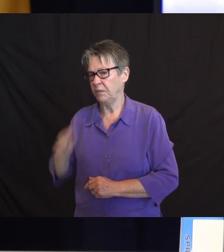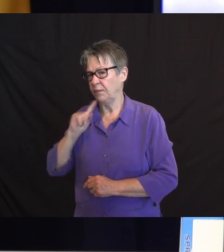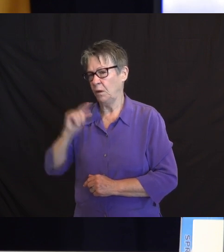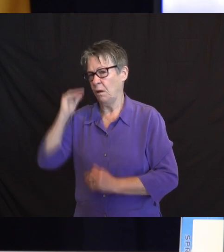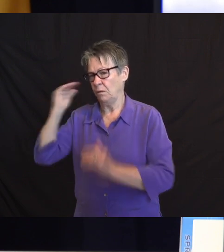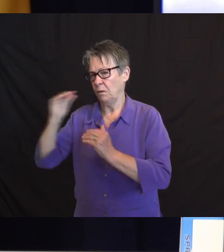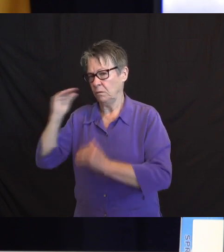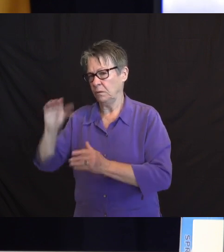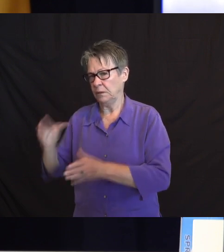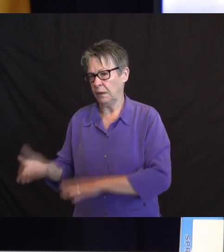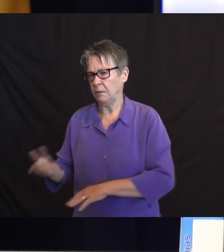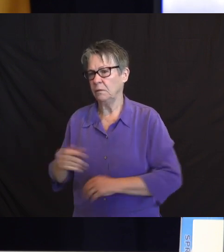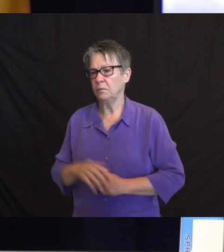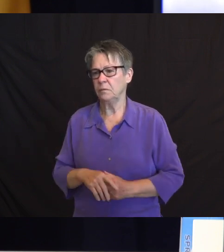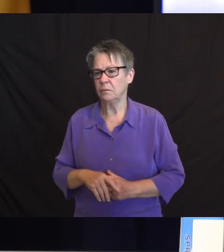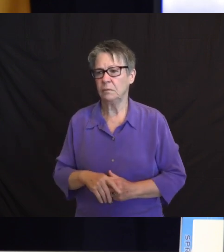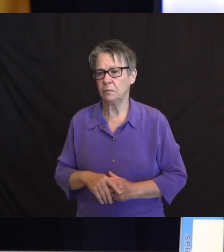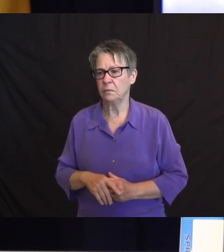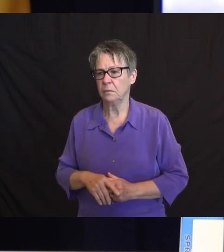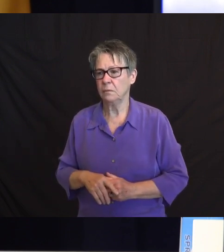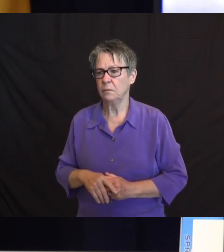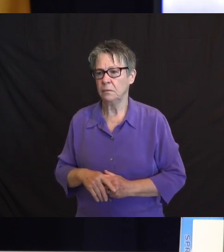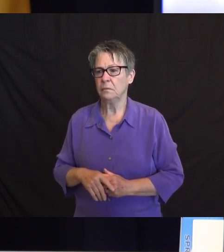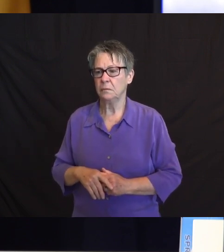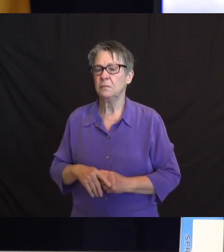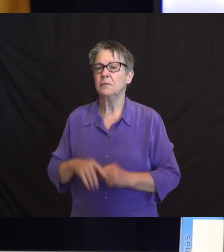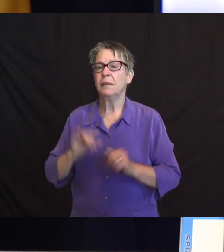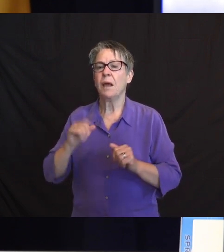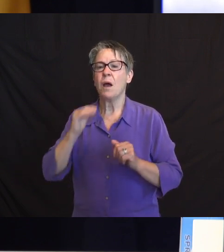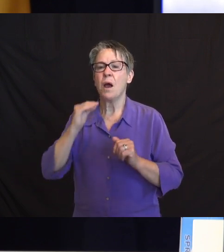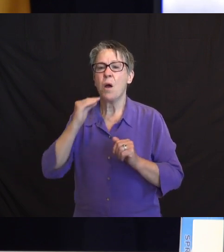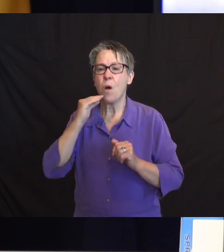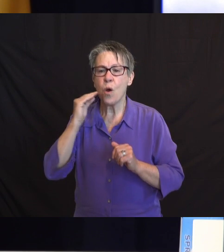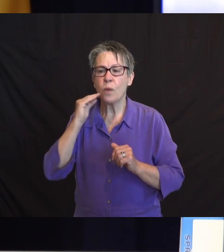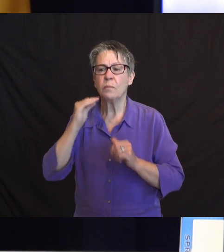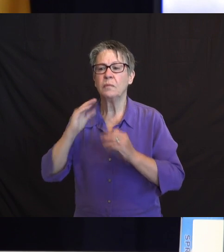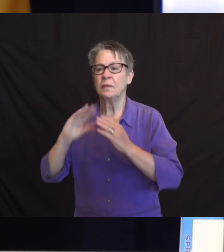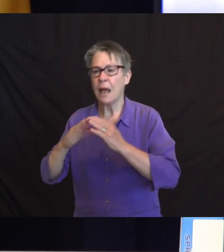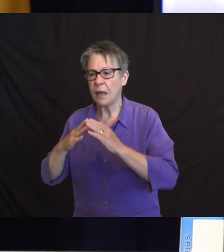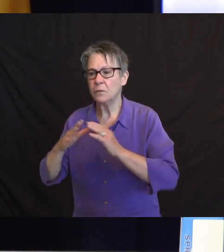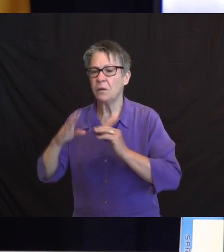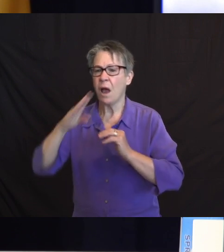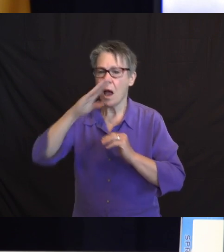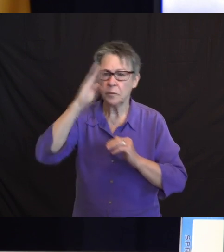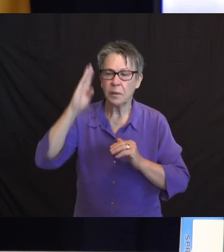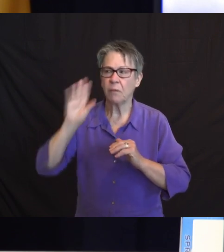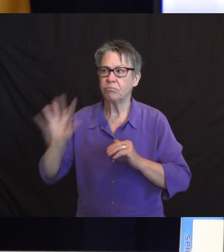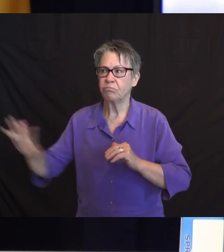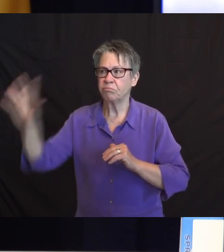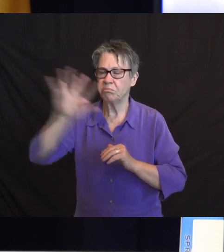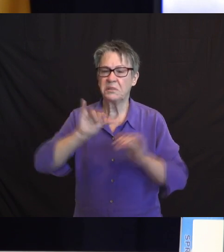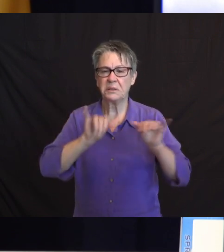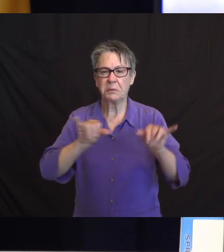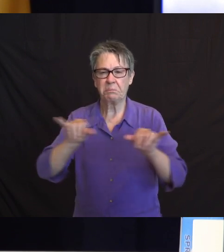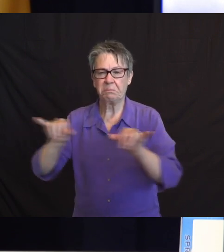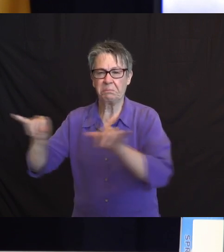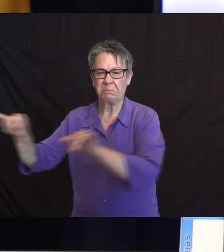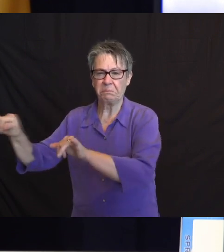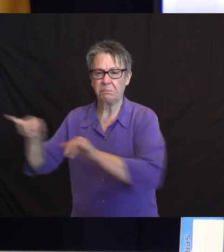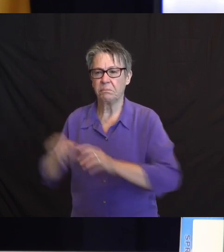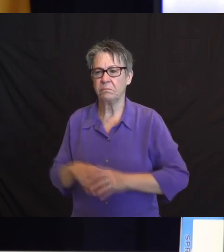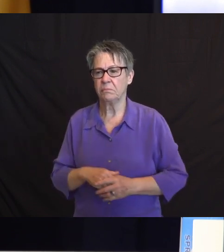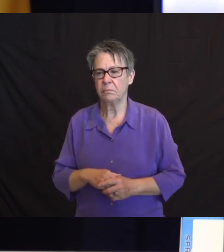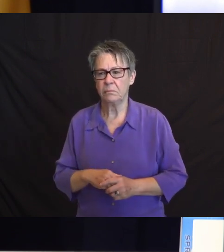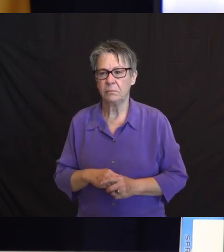veterans' homes numbers remain the same, as do the psychiatric hospitals. The daily percent positivity for New